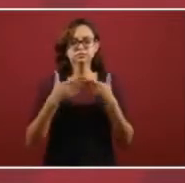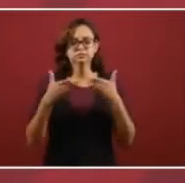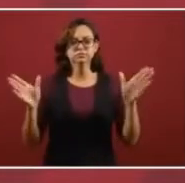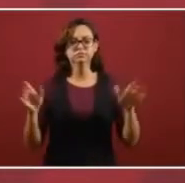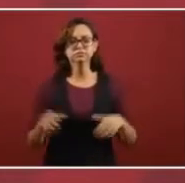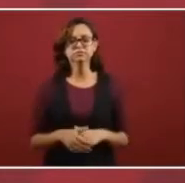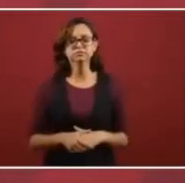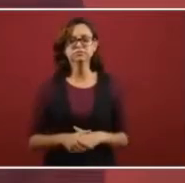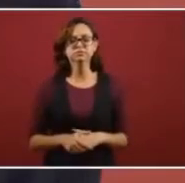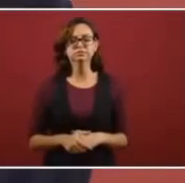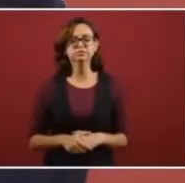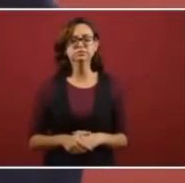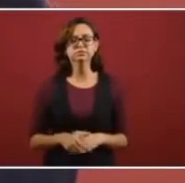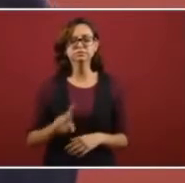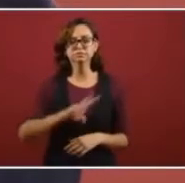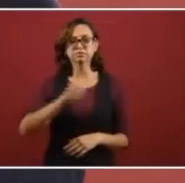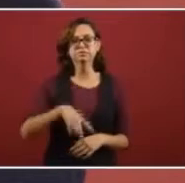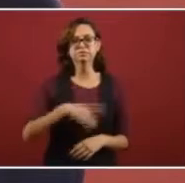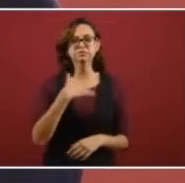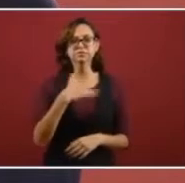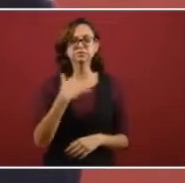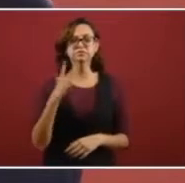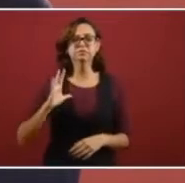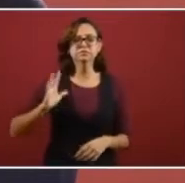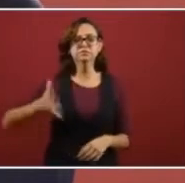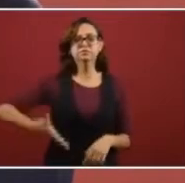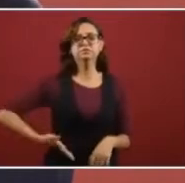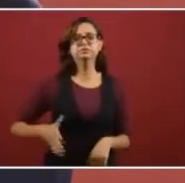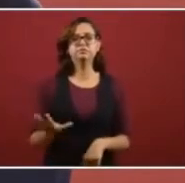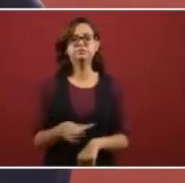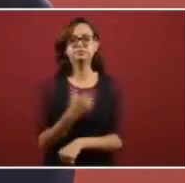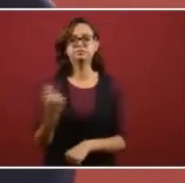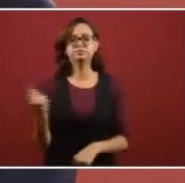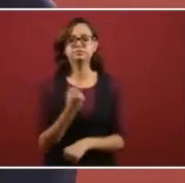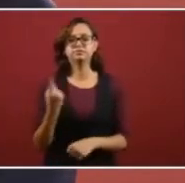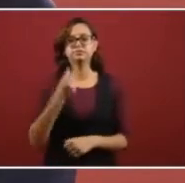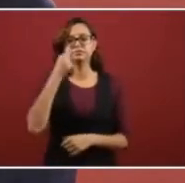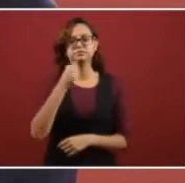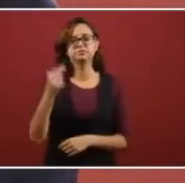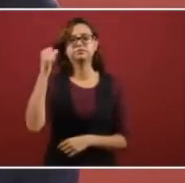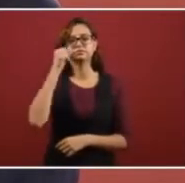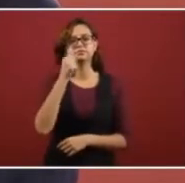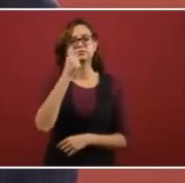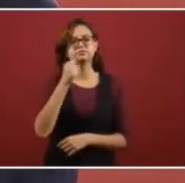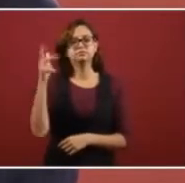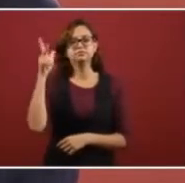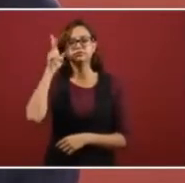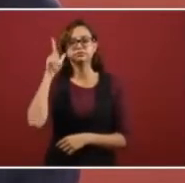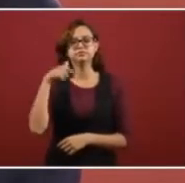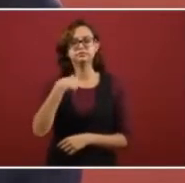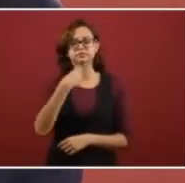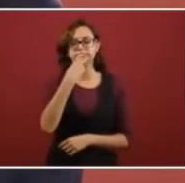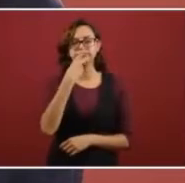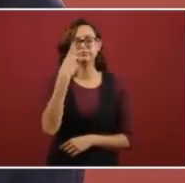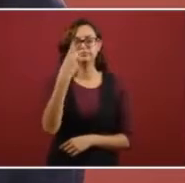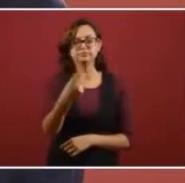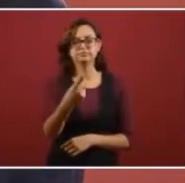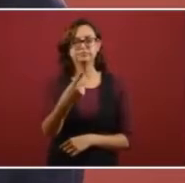country. Es un orgullo porque it is a prideful thing, because as I commented yesterday or day